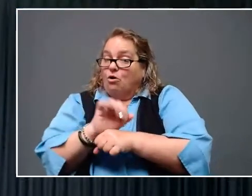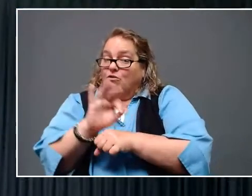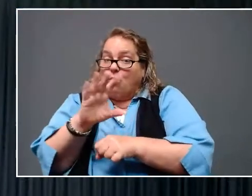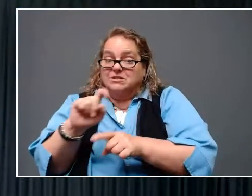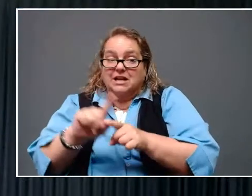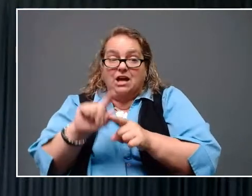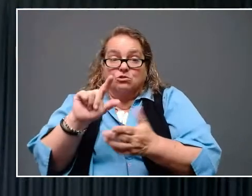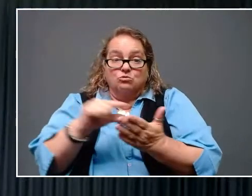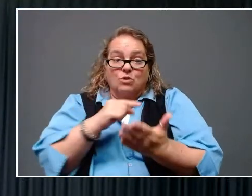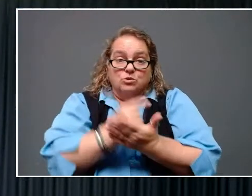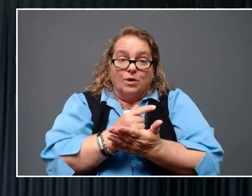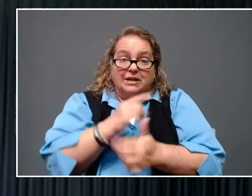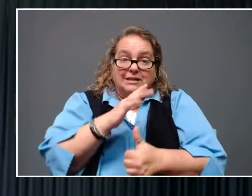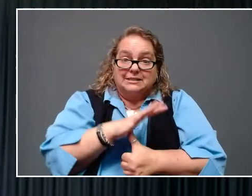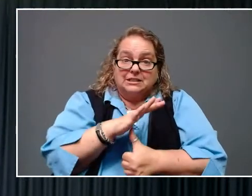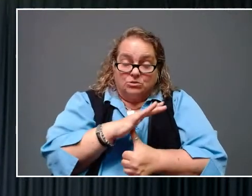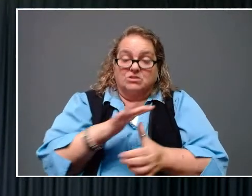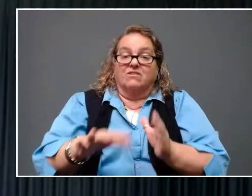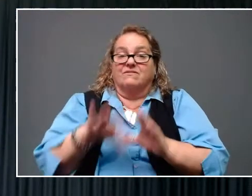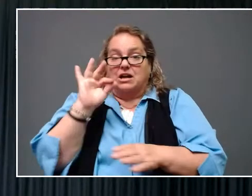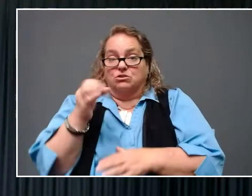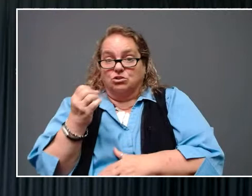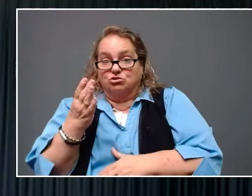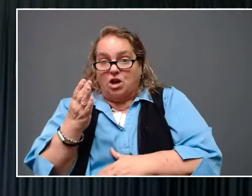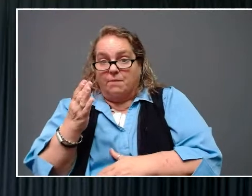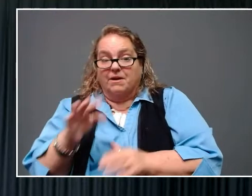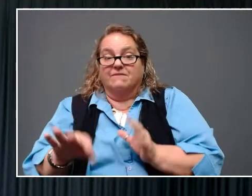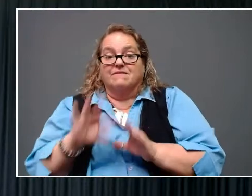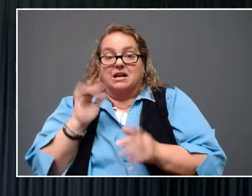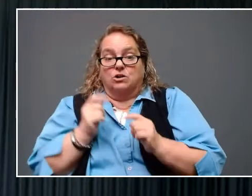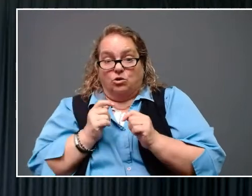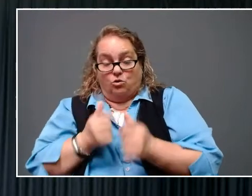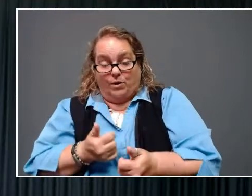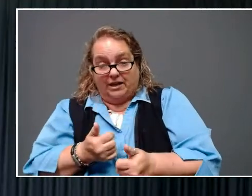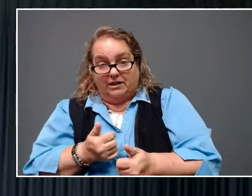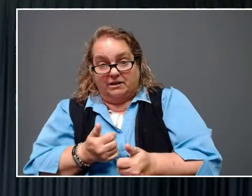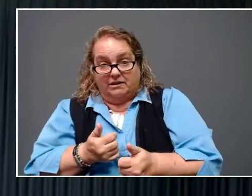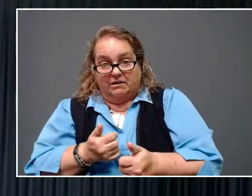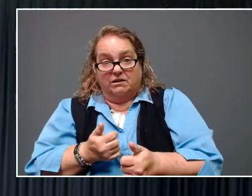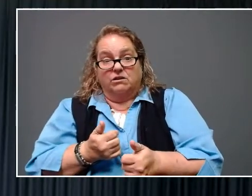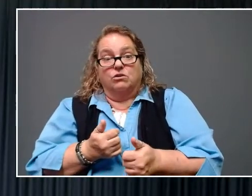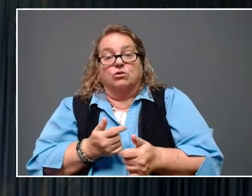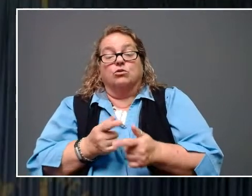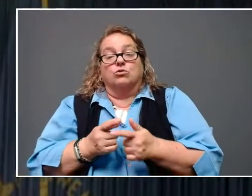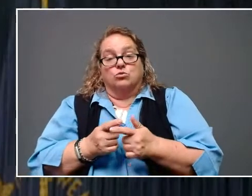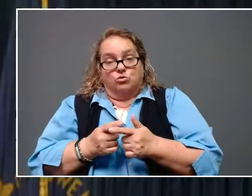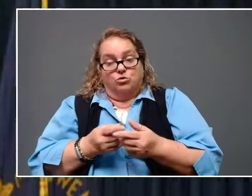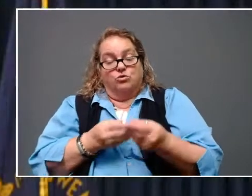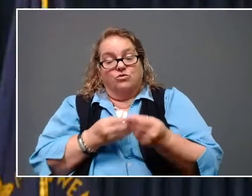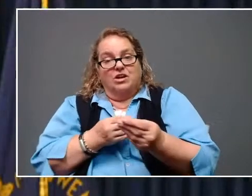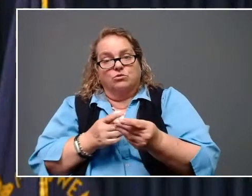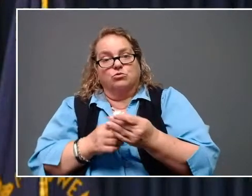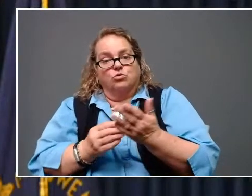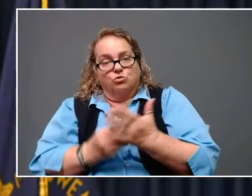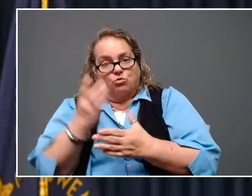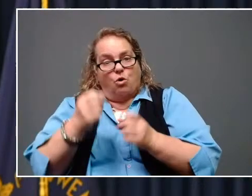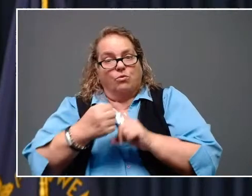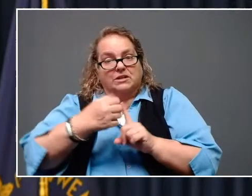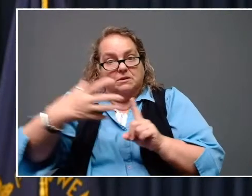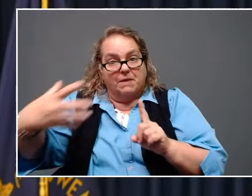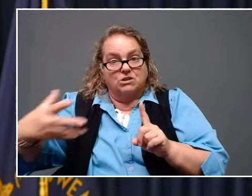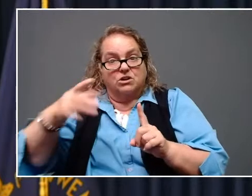seniors, finds a job and finds it quickly. That continues to fuel growth like those of the companies that we are talking